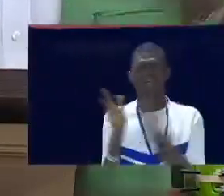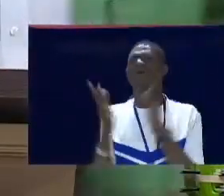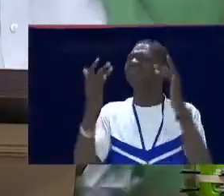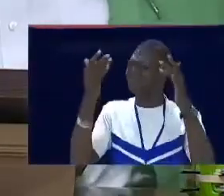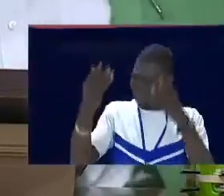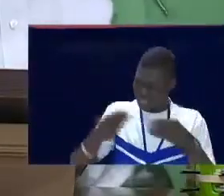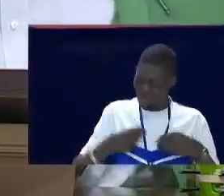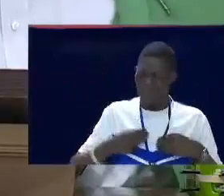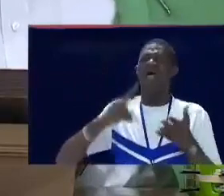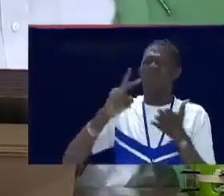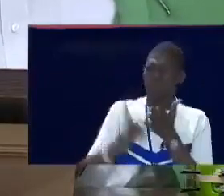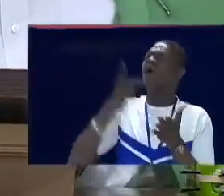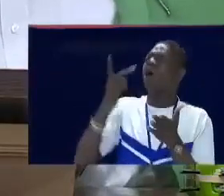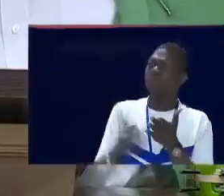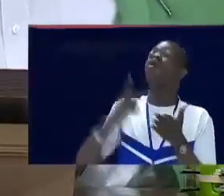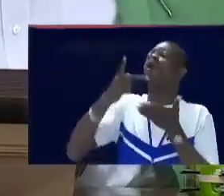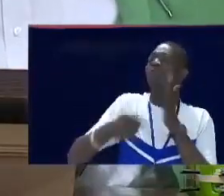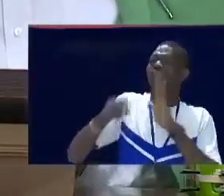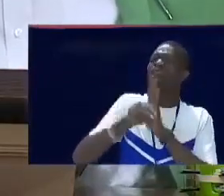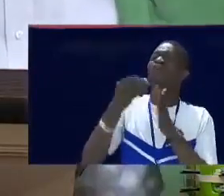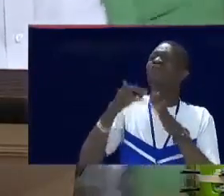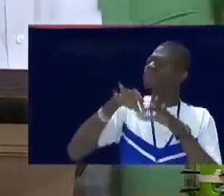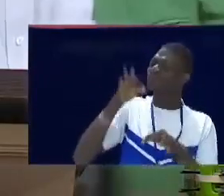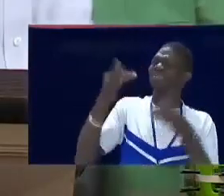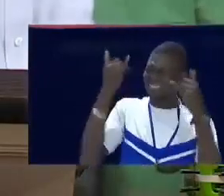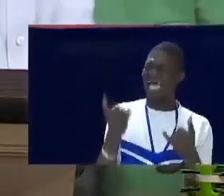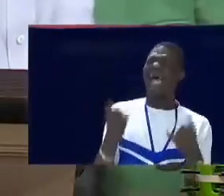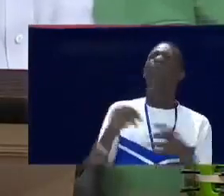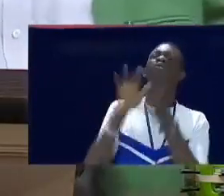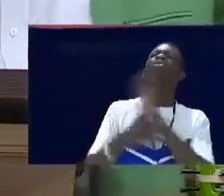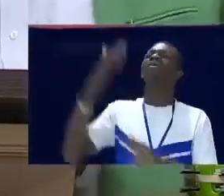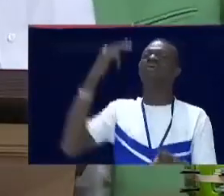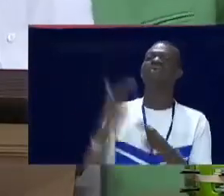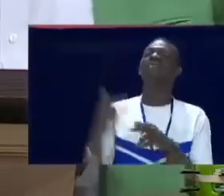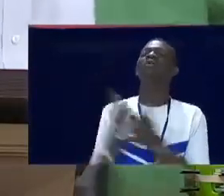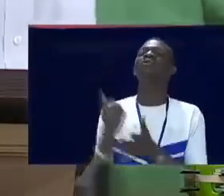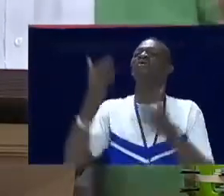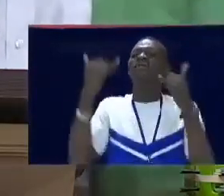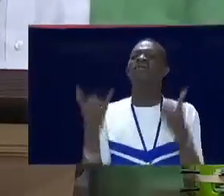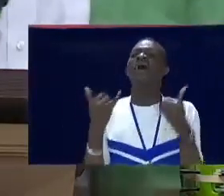Jesus. You need a double portion of your spirit. Now.